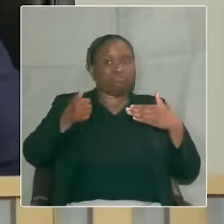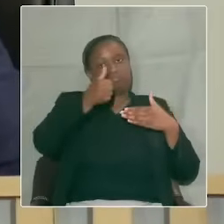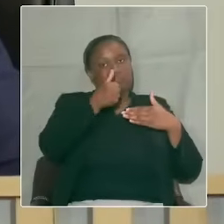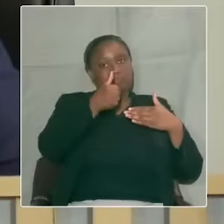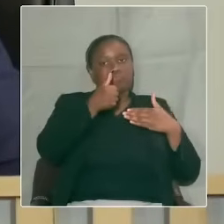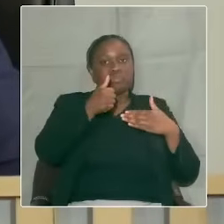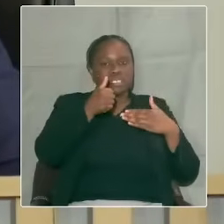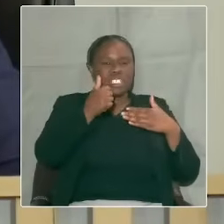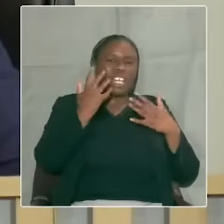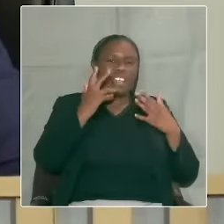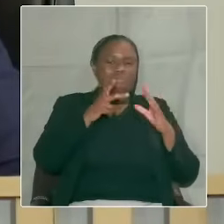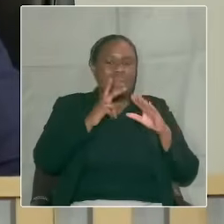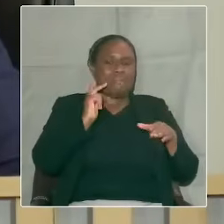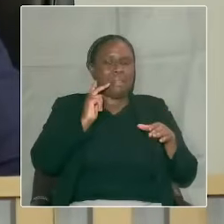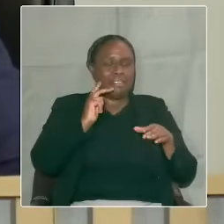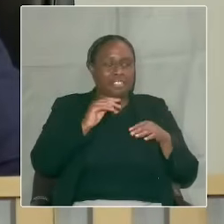it.